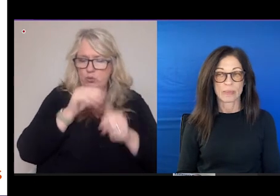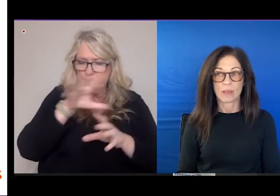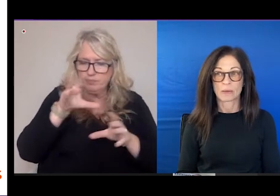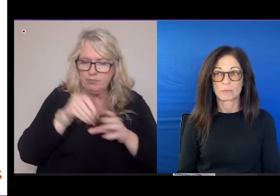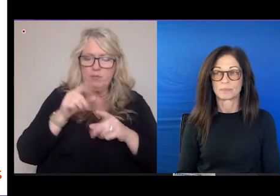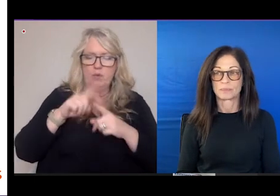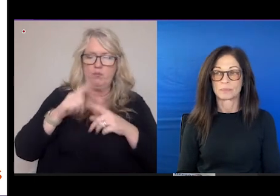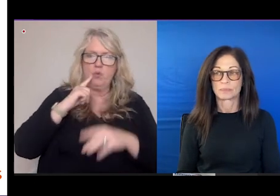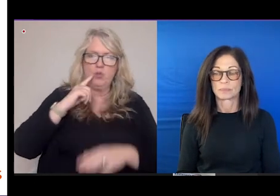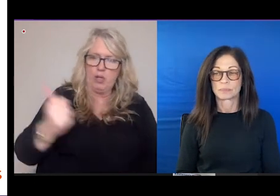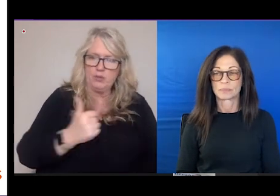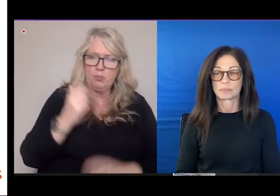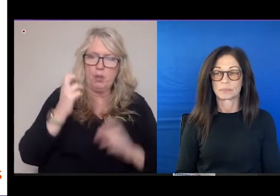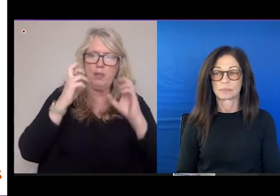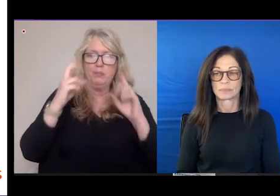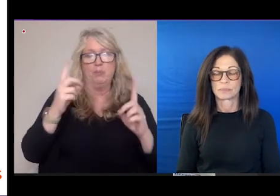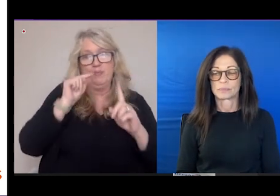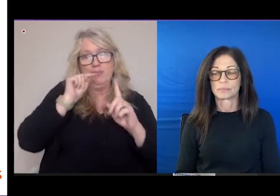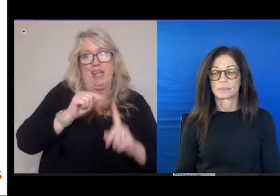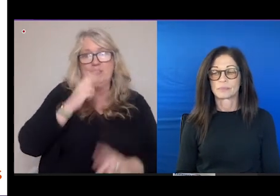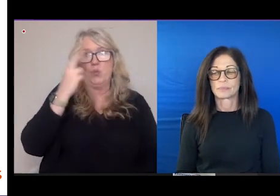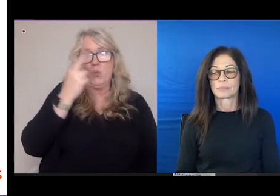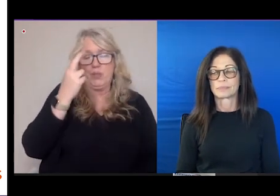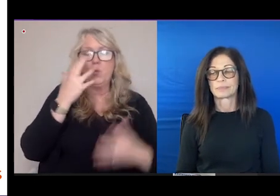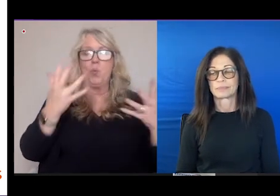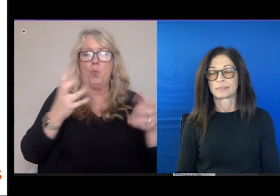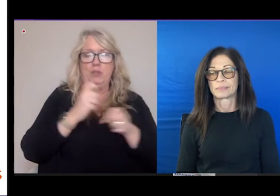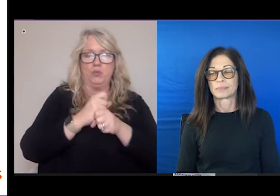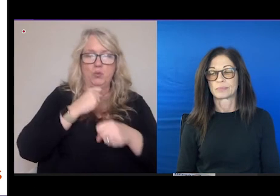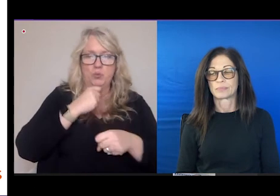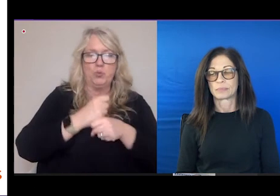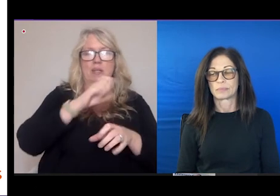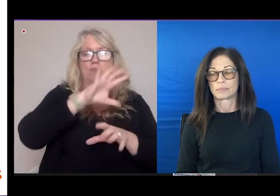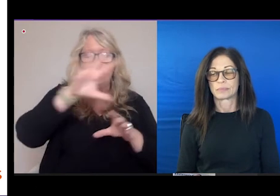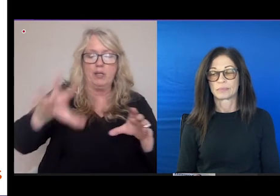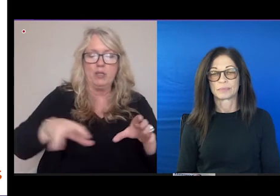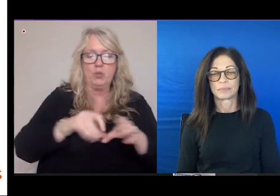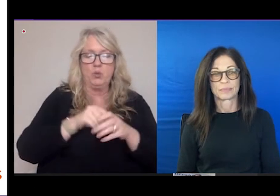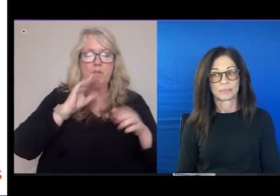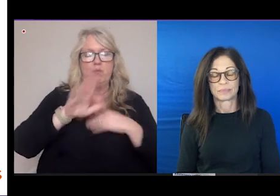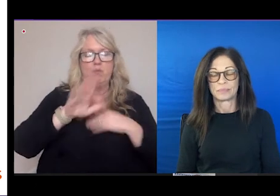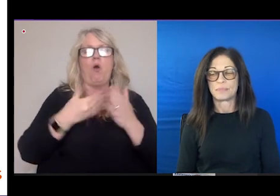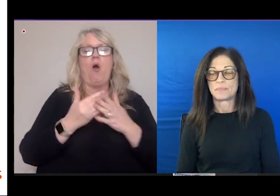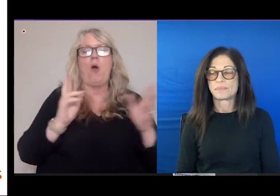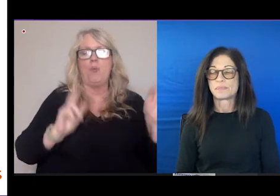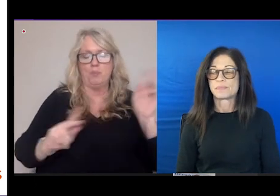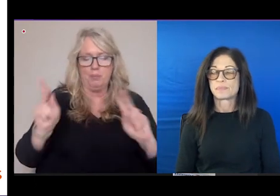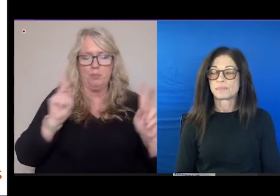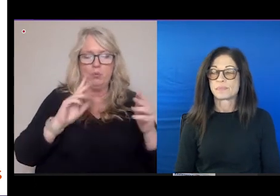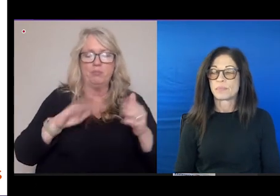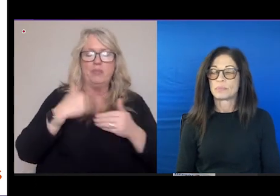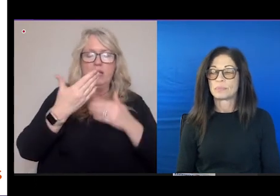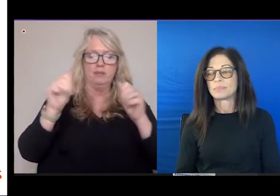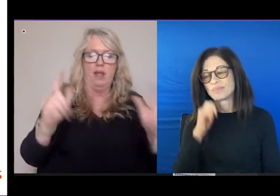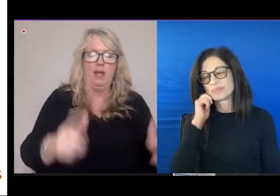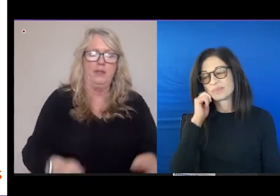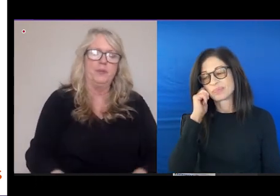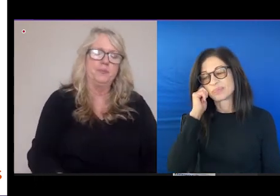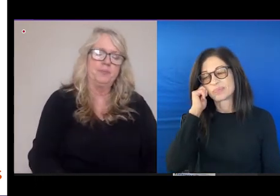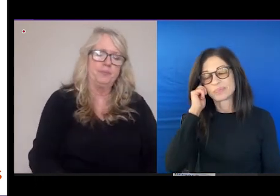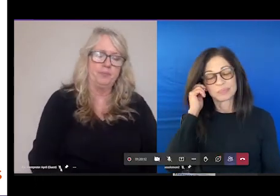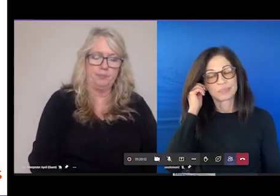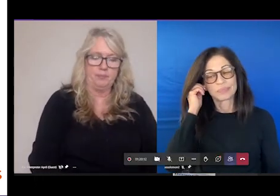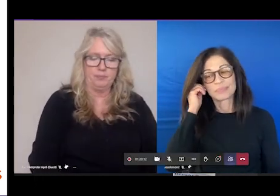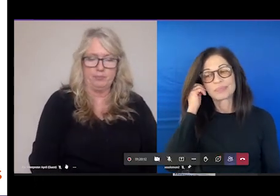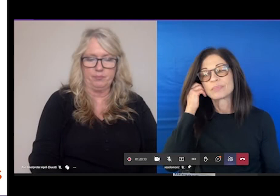a focus on transportation education is important. Well, this is why. We want to create inclusive opportunities for all people.